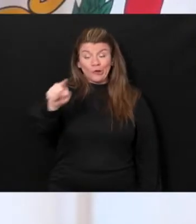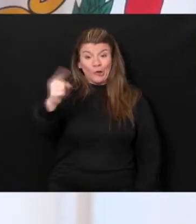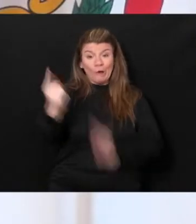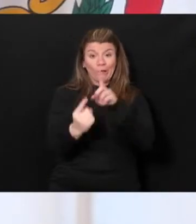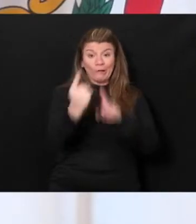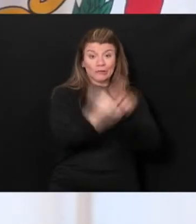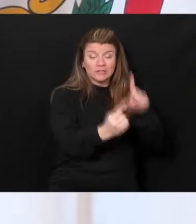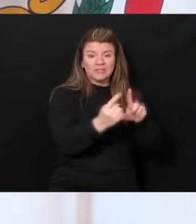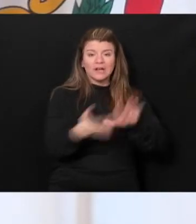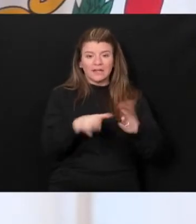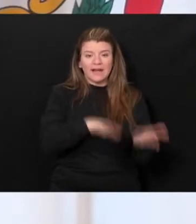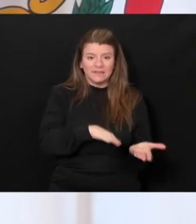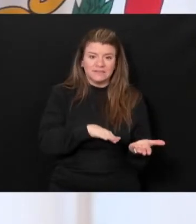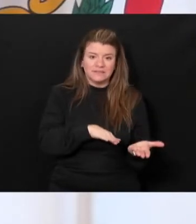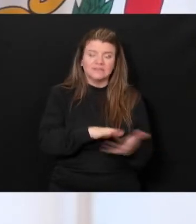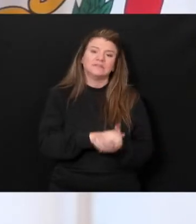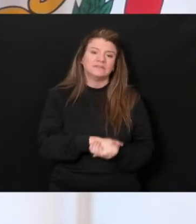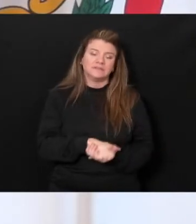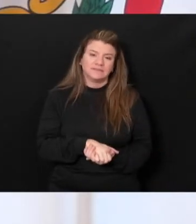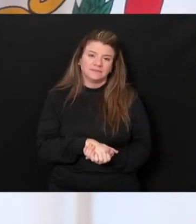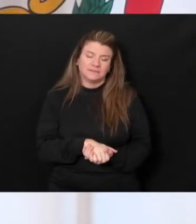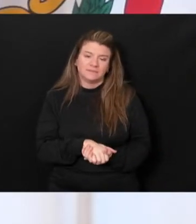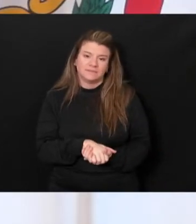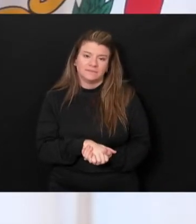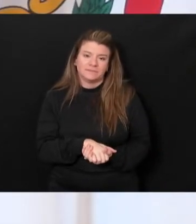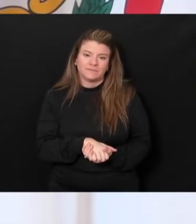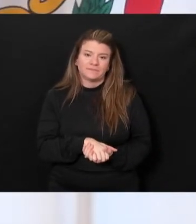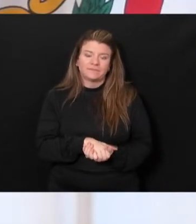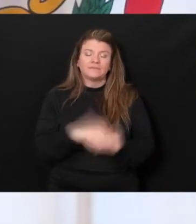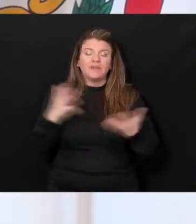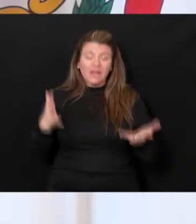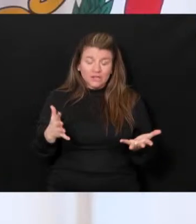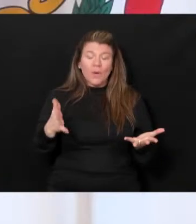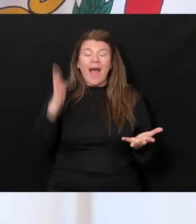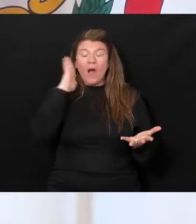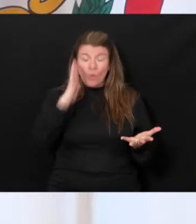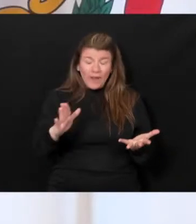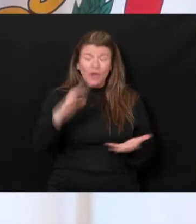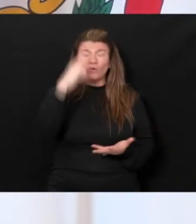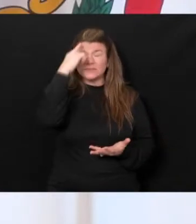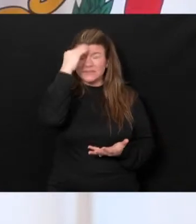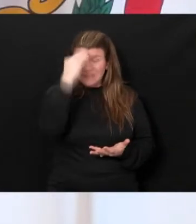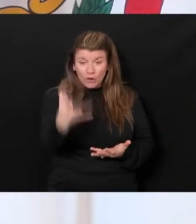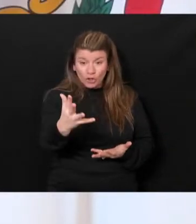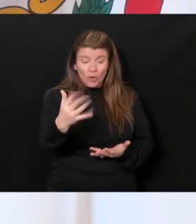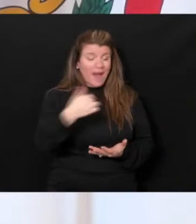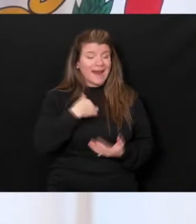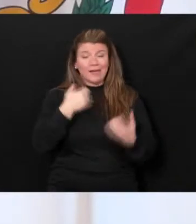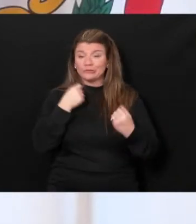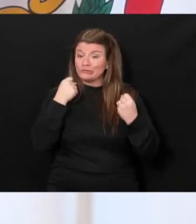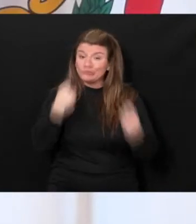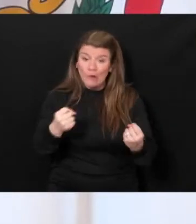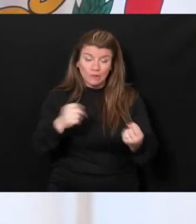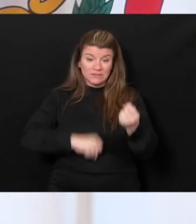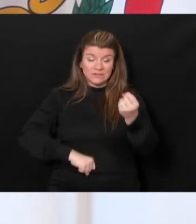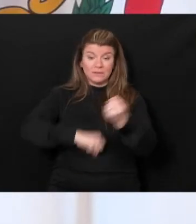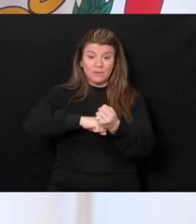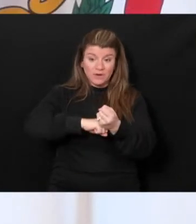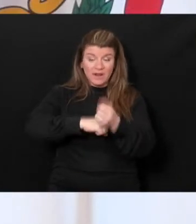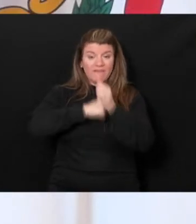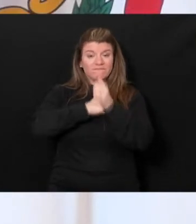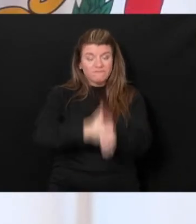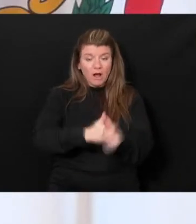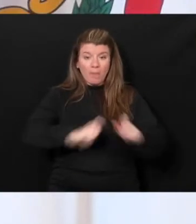with us. Now, so I can tell you this, and I can strongly tell you this: follow the